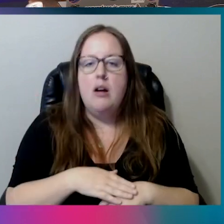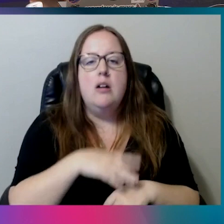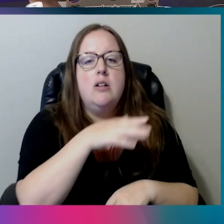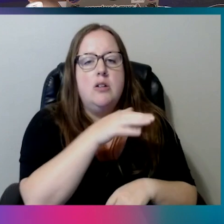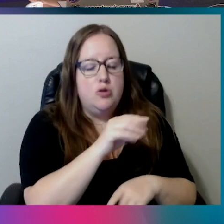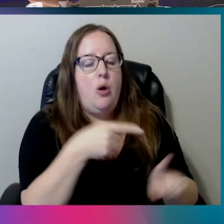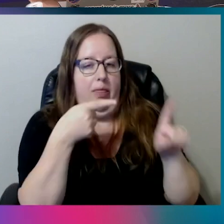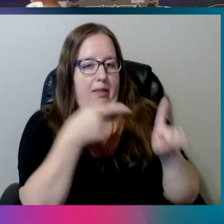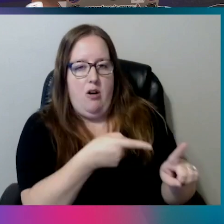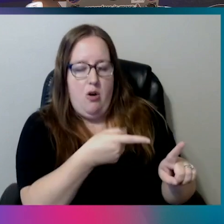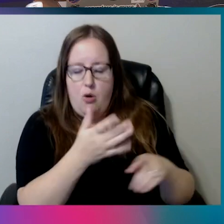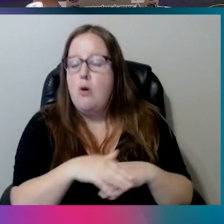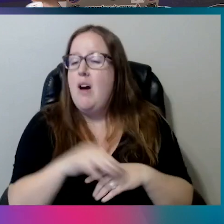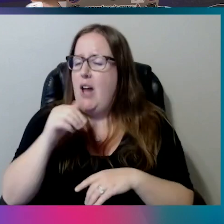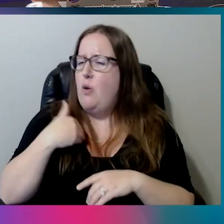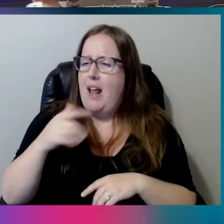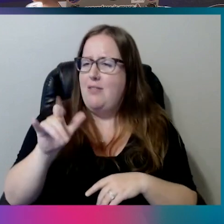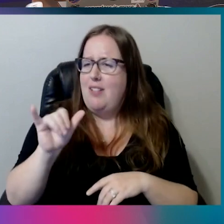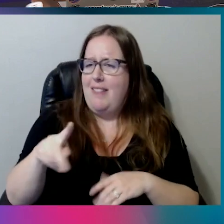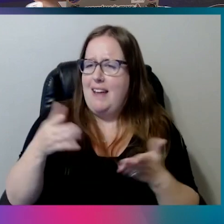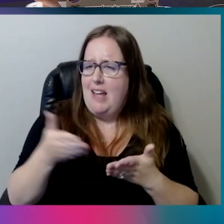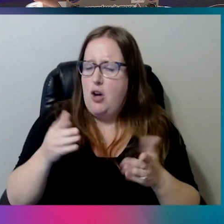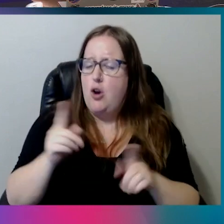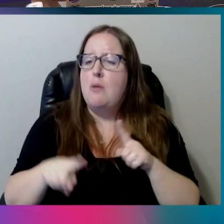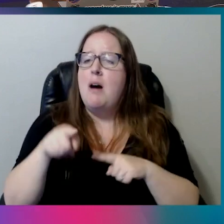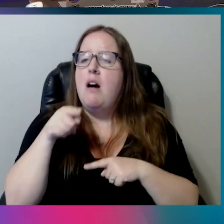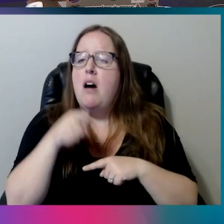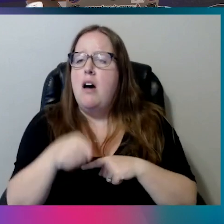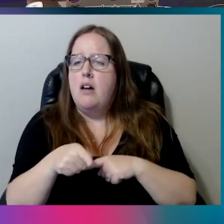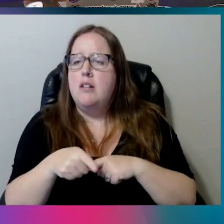don't have the link up here, but if you go to